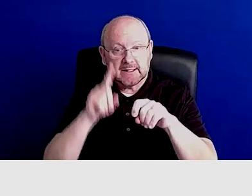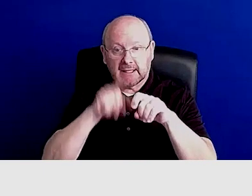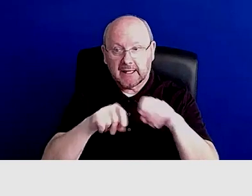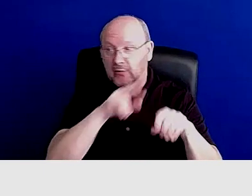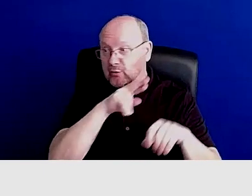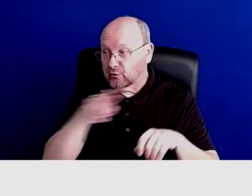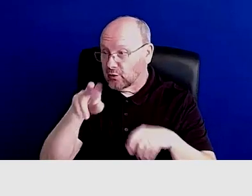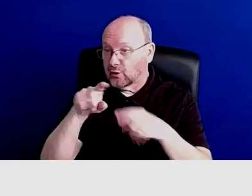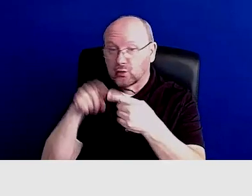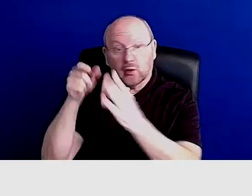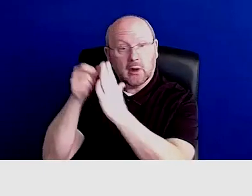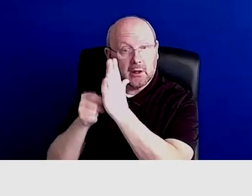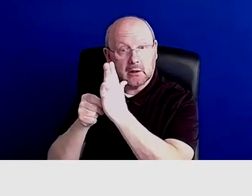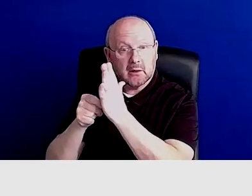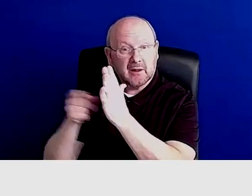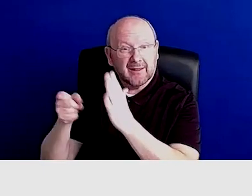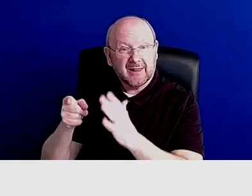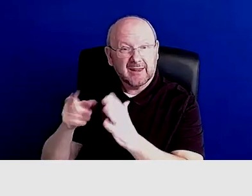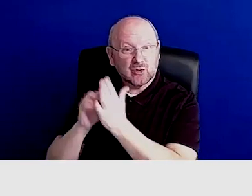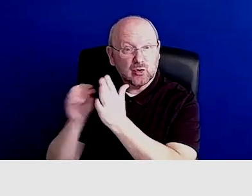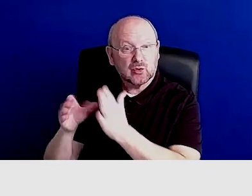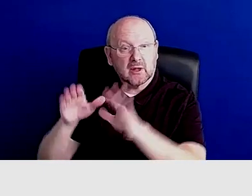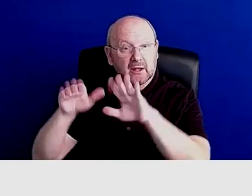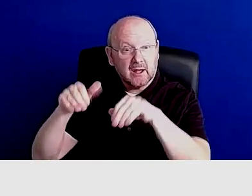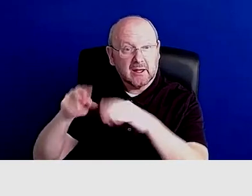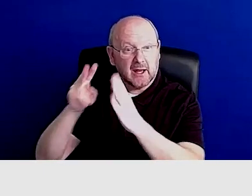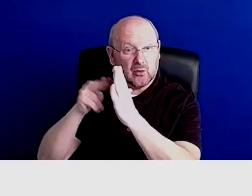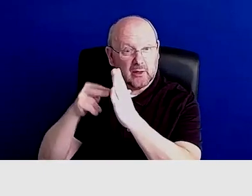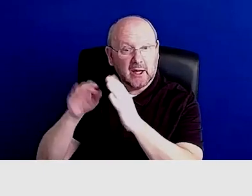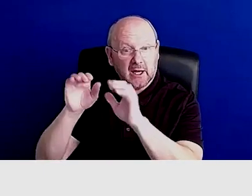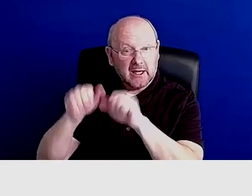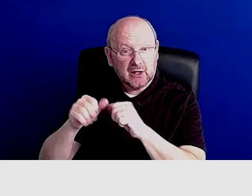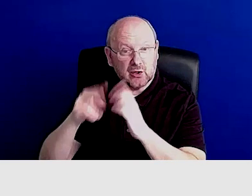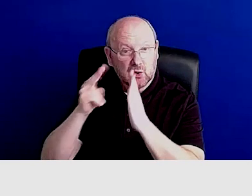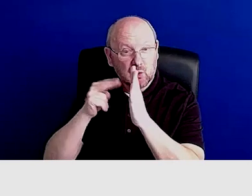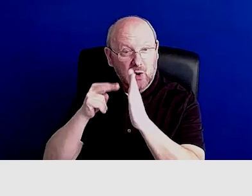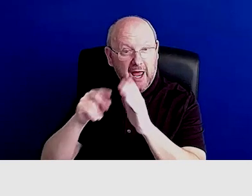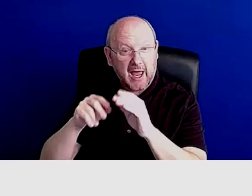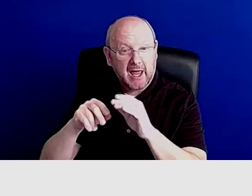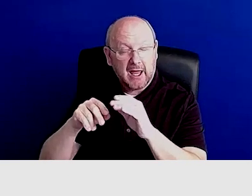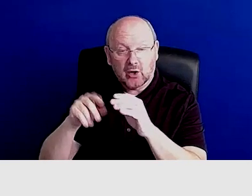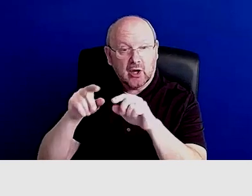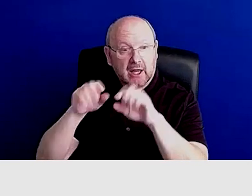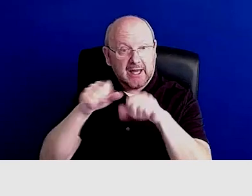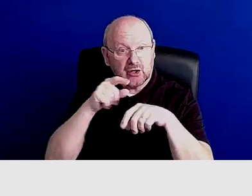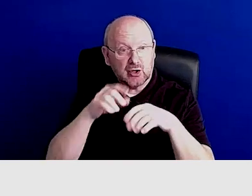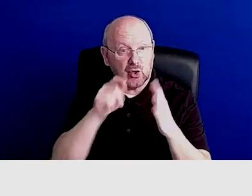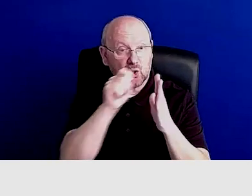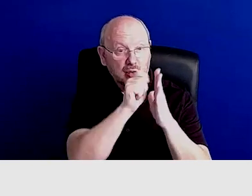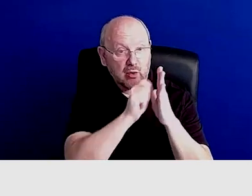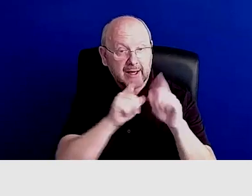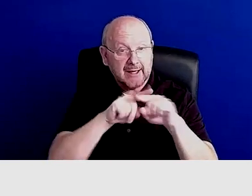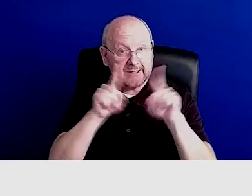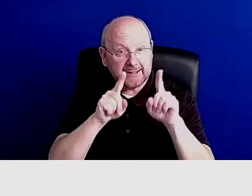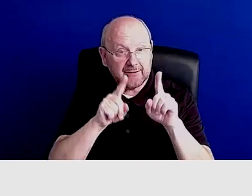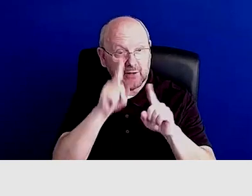thinking about the topic and pull in information they already know. Can you write some different questions, dummy? Okay, it says to me, certainly. Okay,